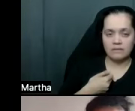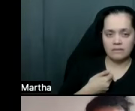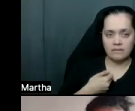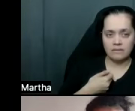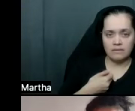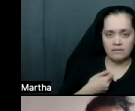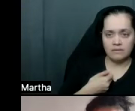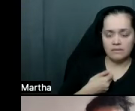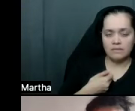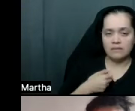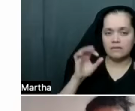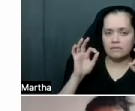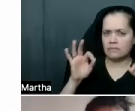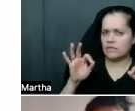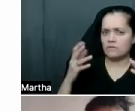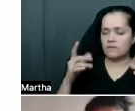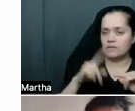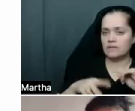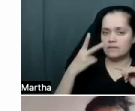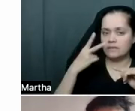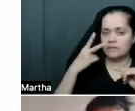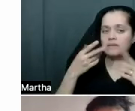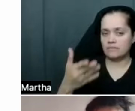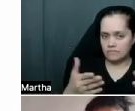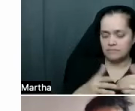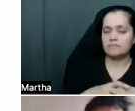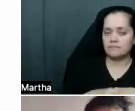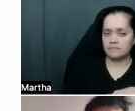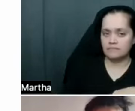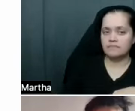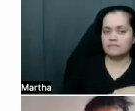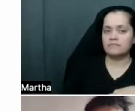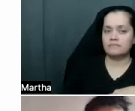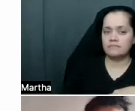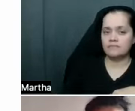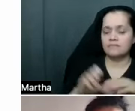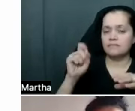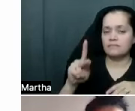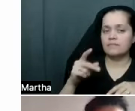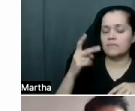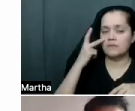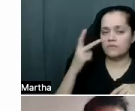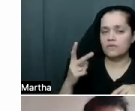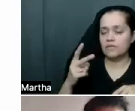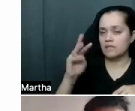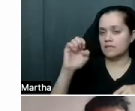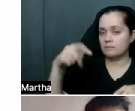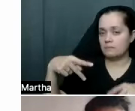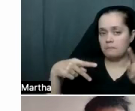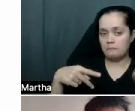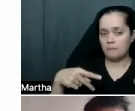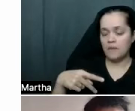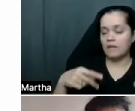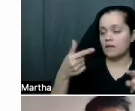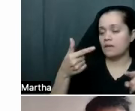Perfect. Okay. Okay, so then if you're looking at the map in the